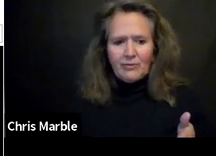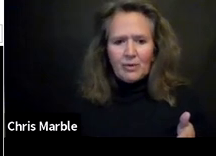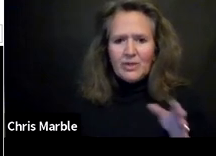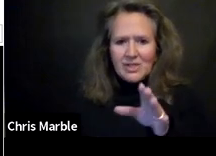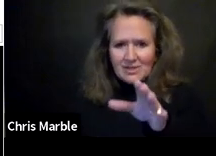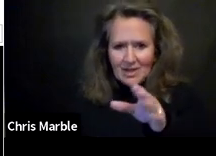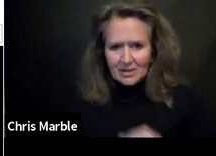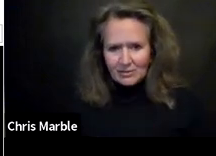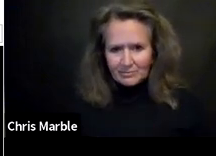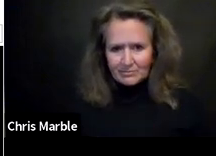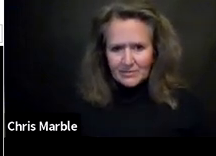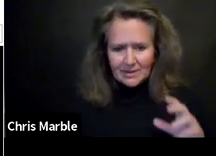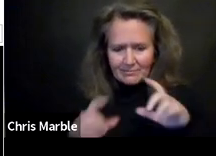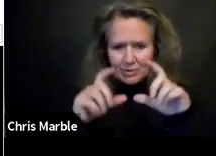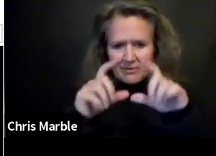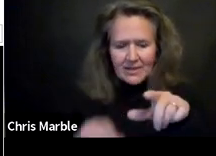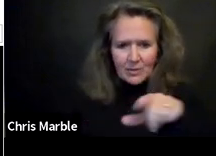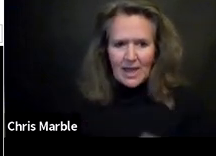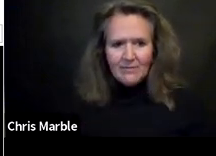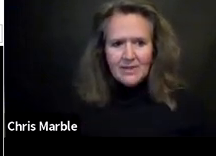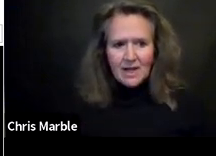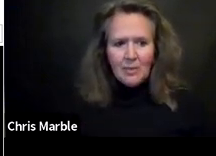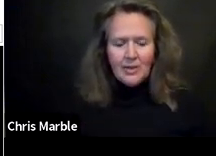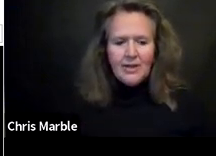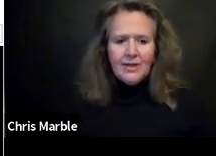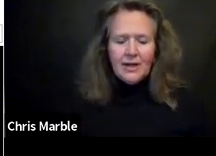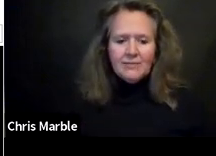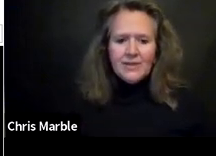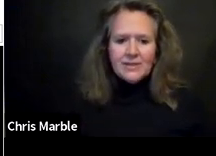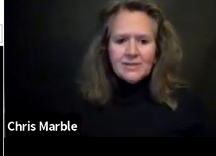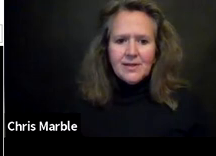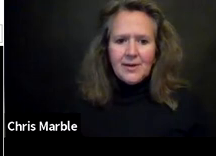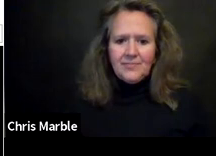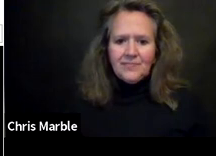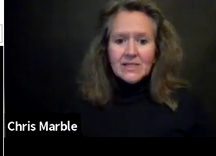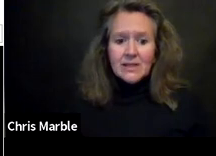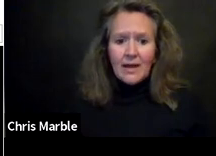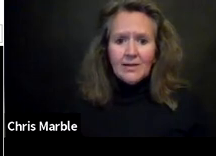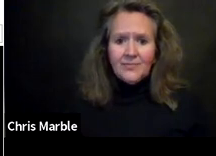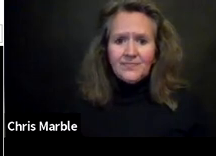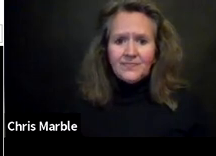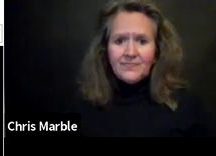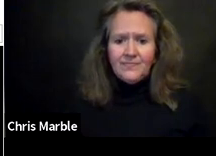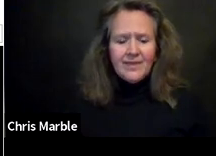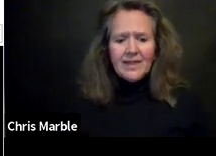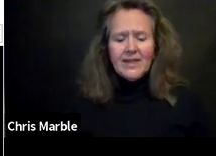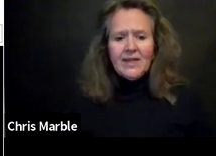microphone, which is like the graphic that we have at the top of this slide.